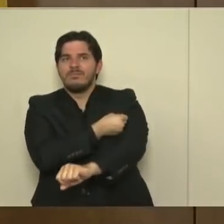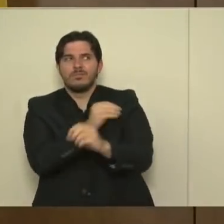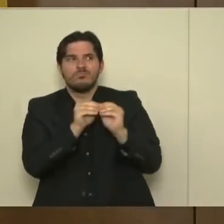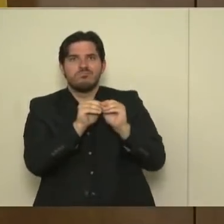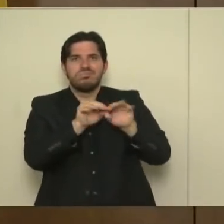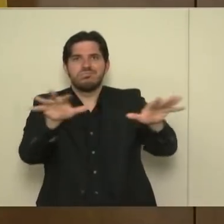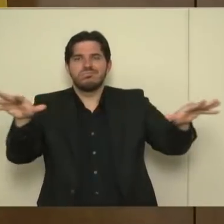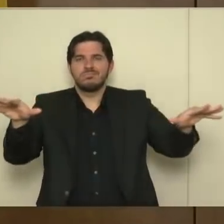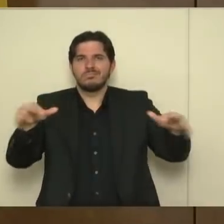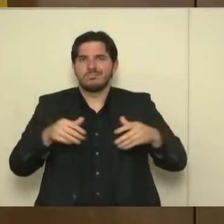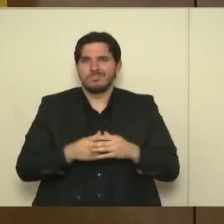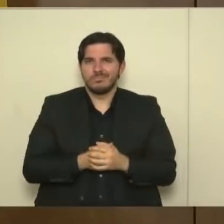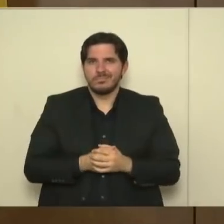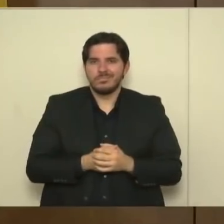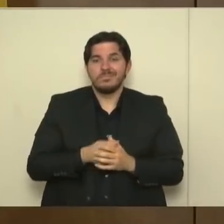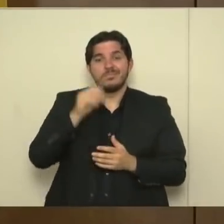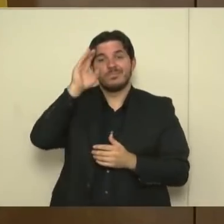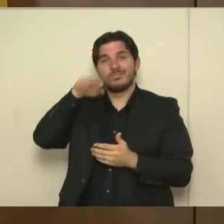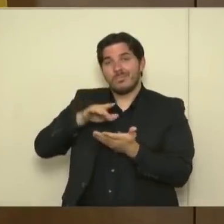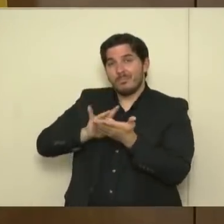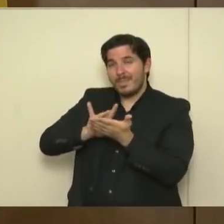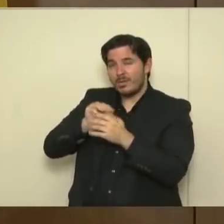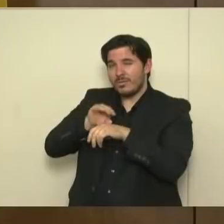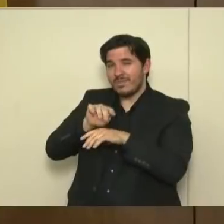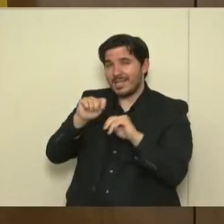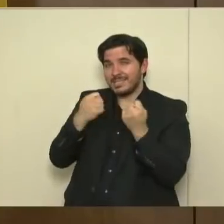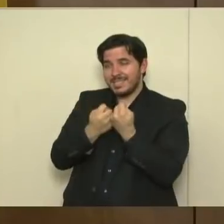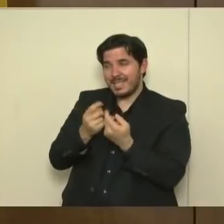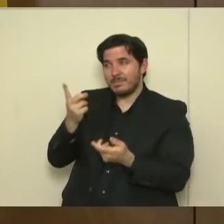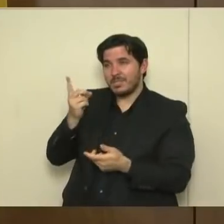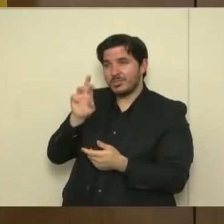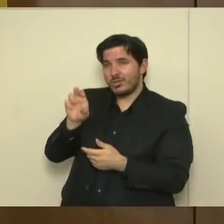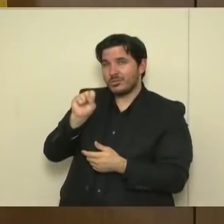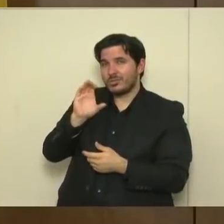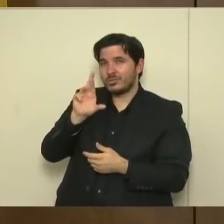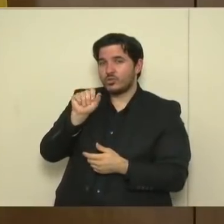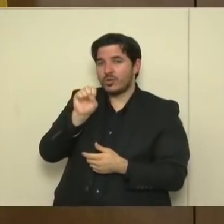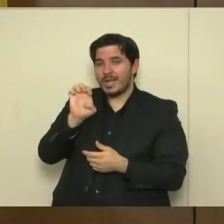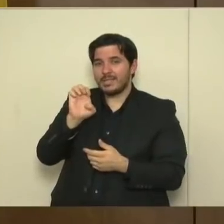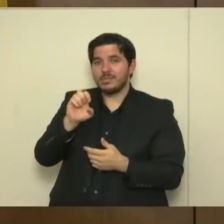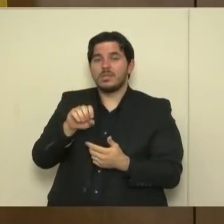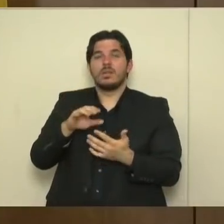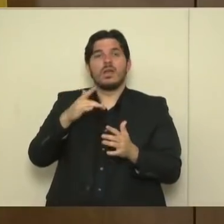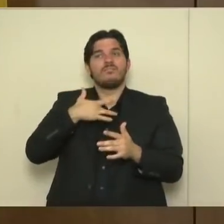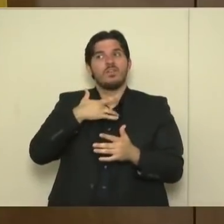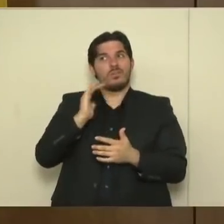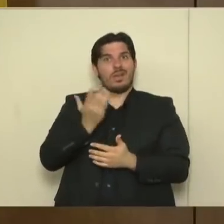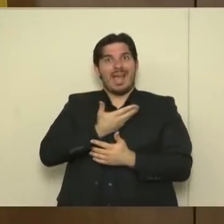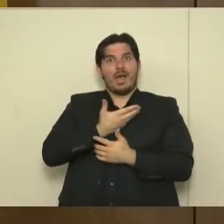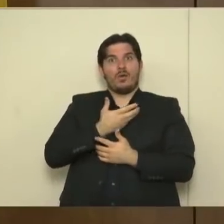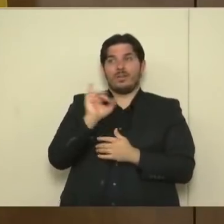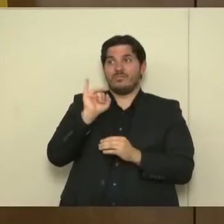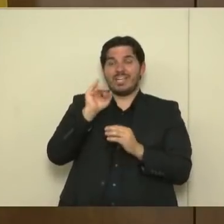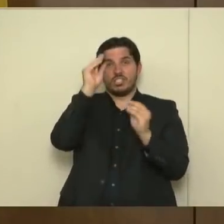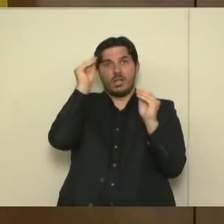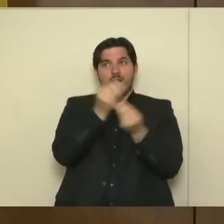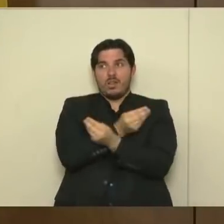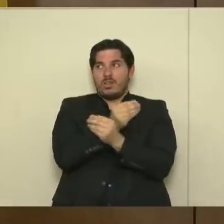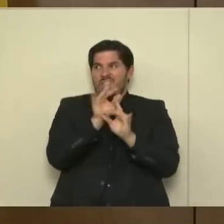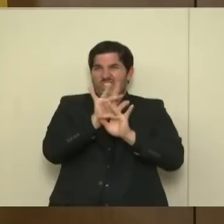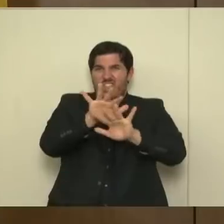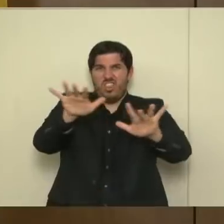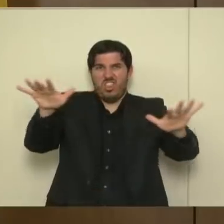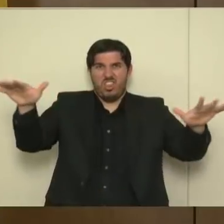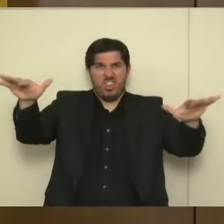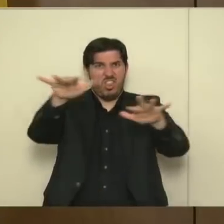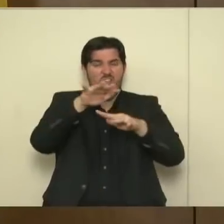I suppose, that the medical advisory team and Dr. Grace, that our rate of infection will be so low that those are risks, as